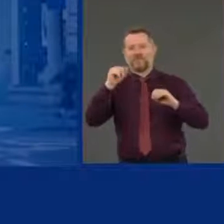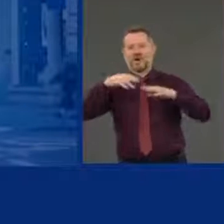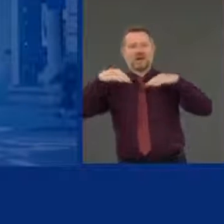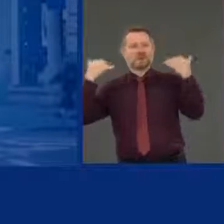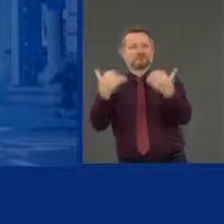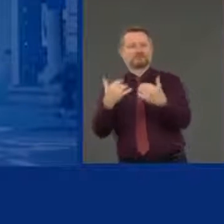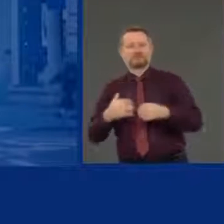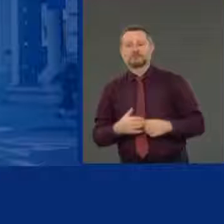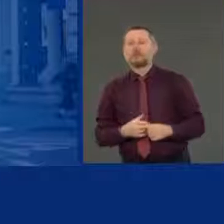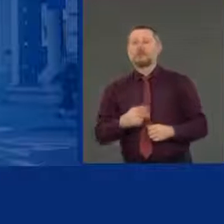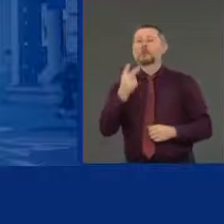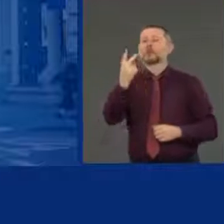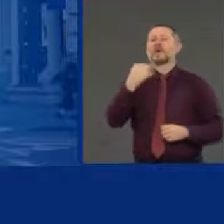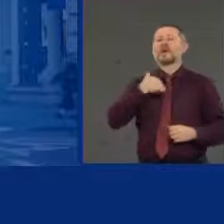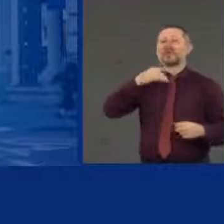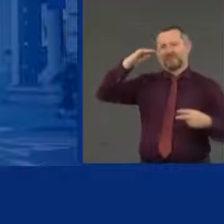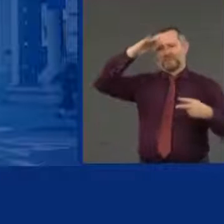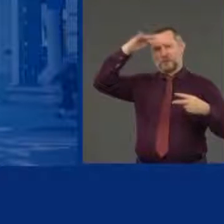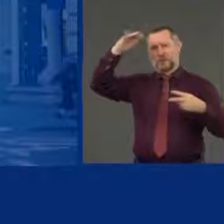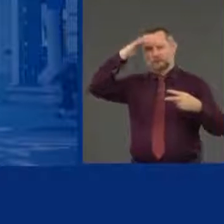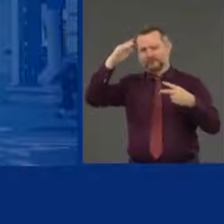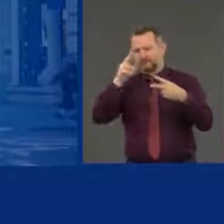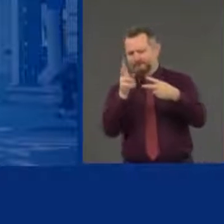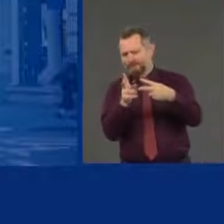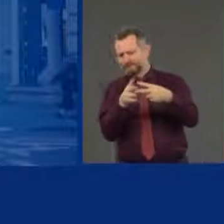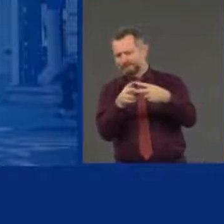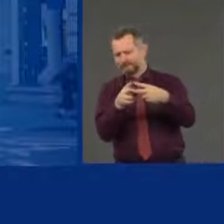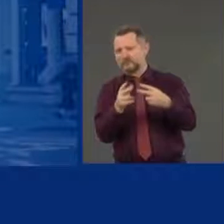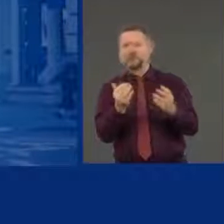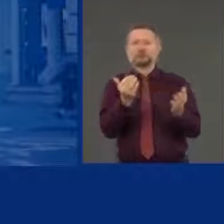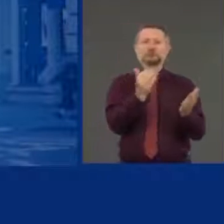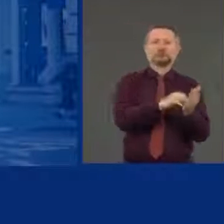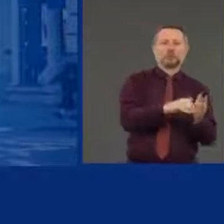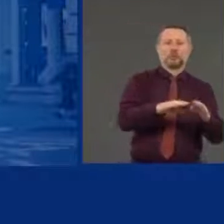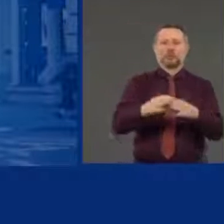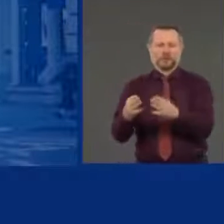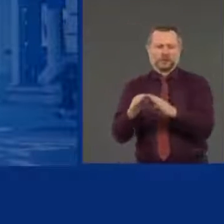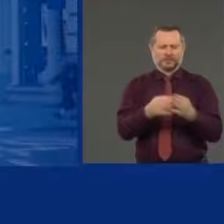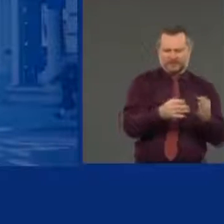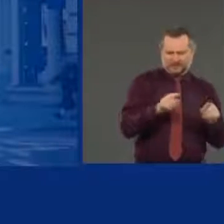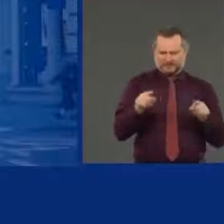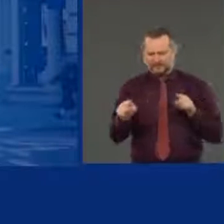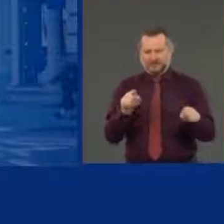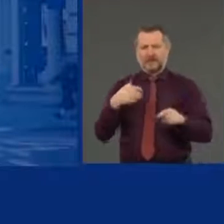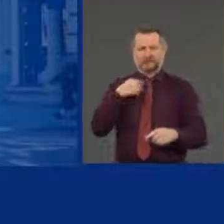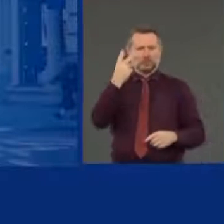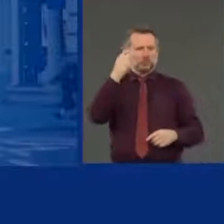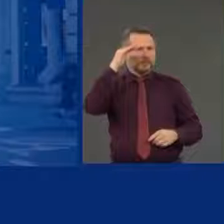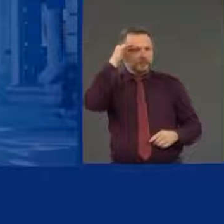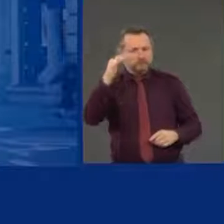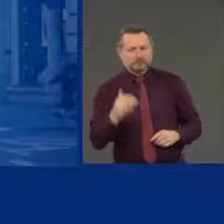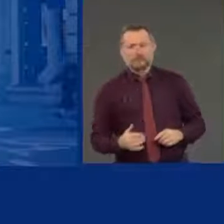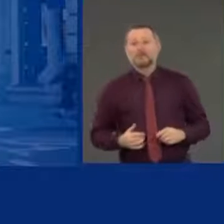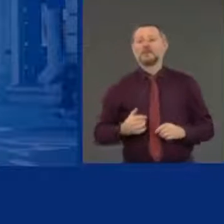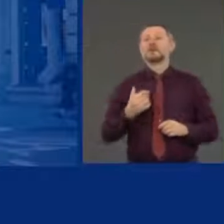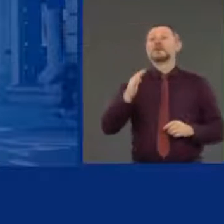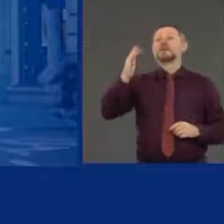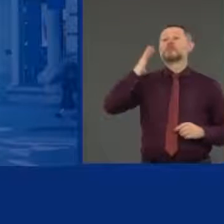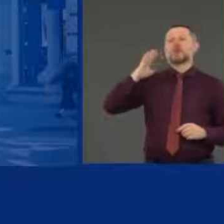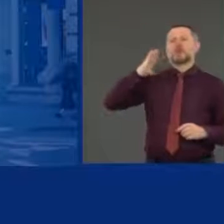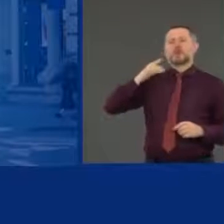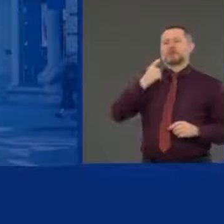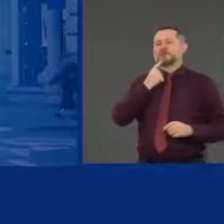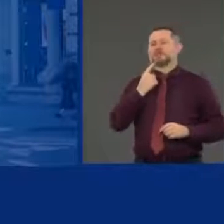There were two theories on the reopening when we started, and they were just theories, and nobody